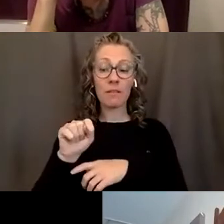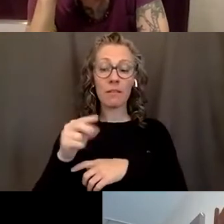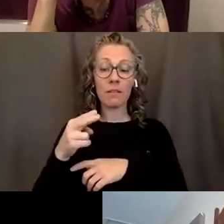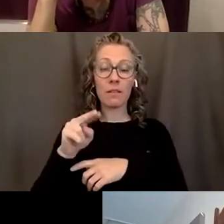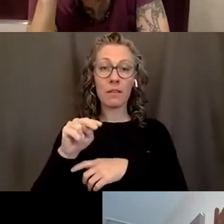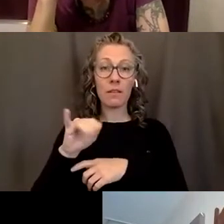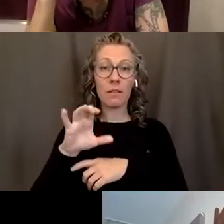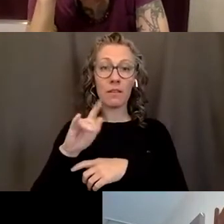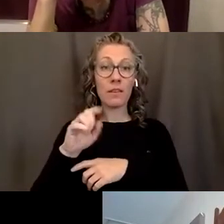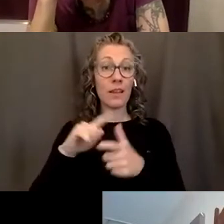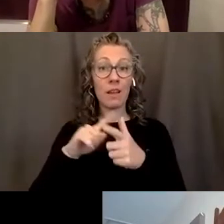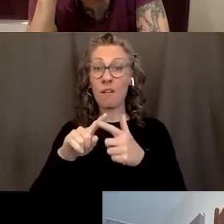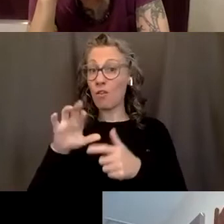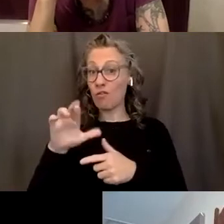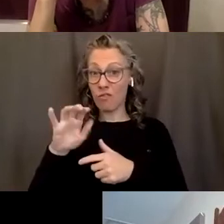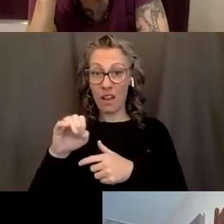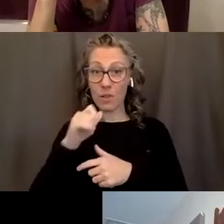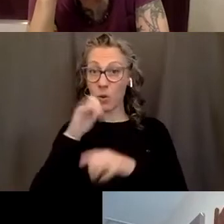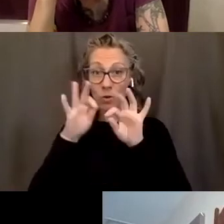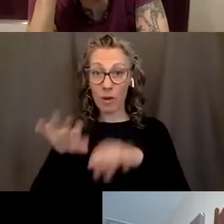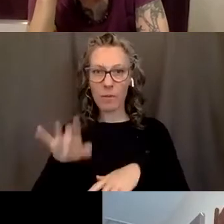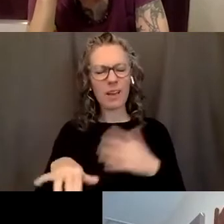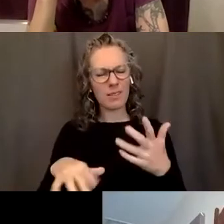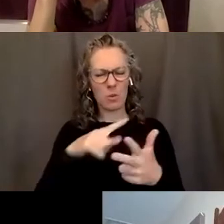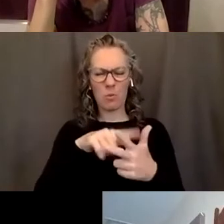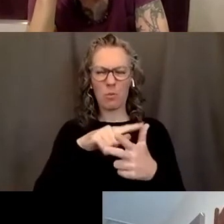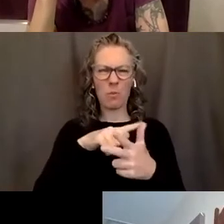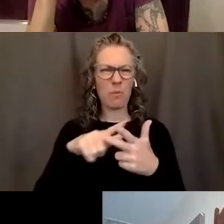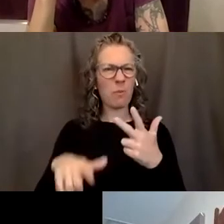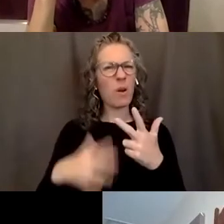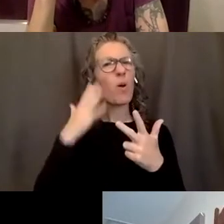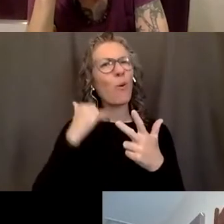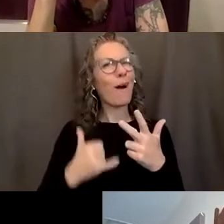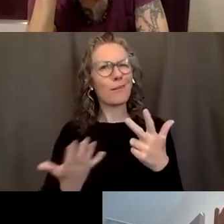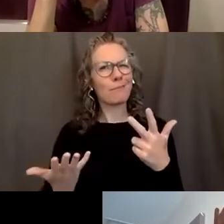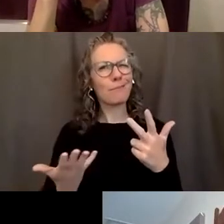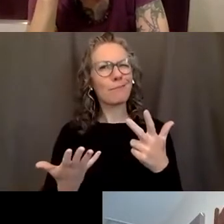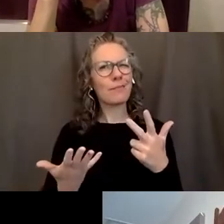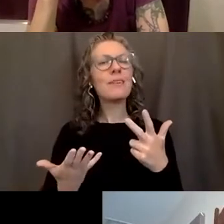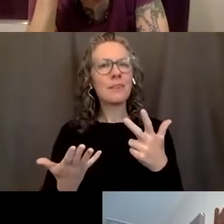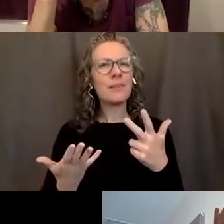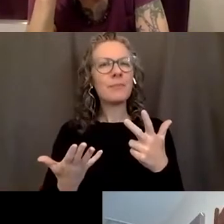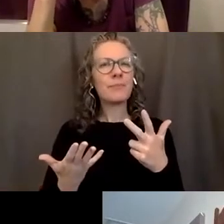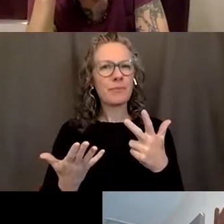what race they are. So I don't think we need to say any of these things. So that's where I feel abolish gender in terms